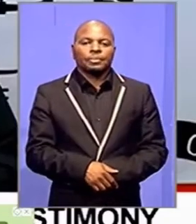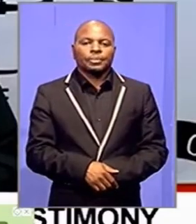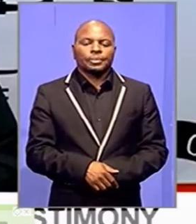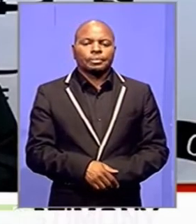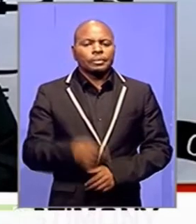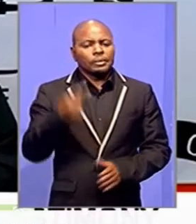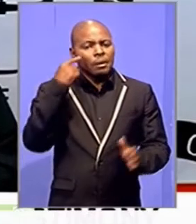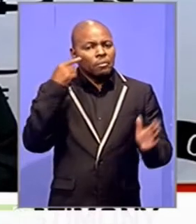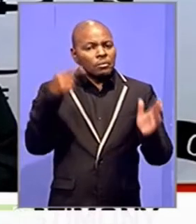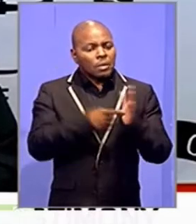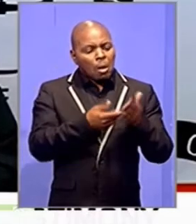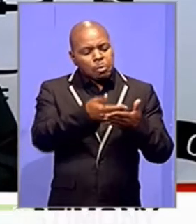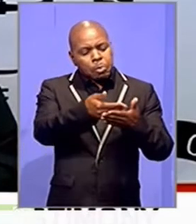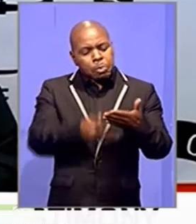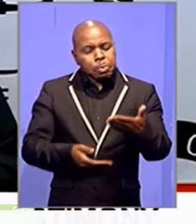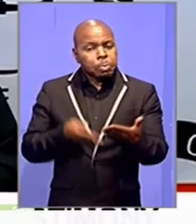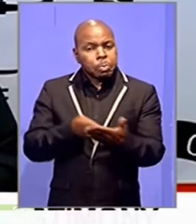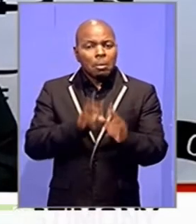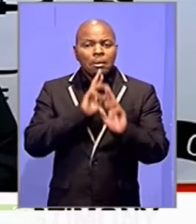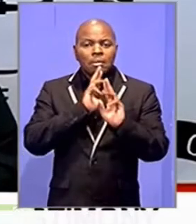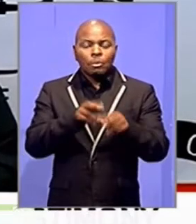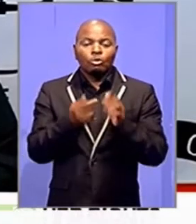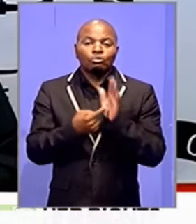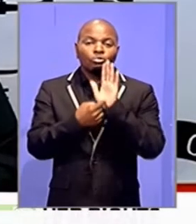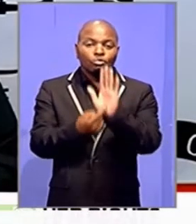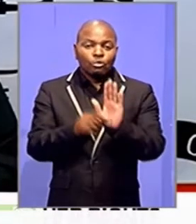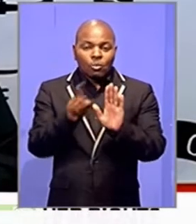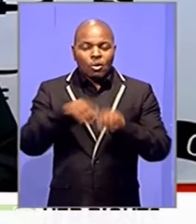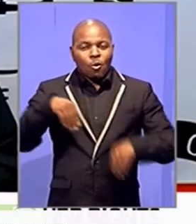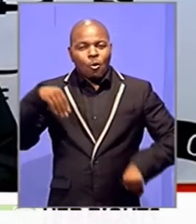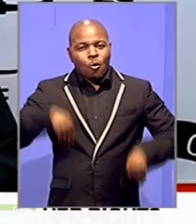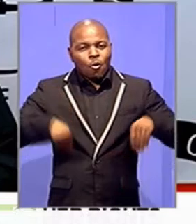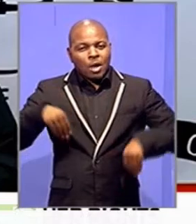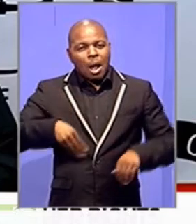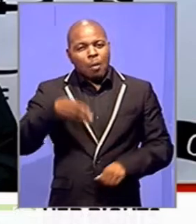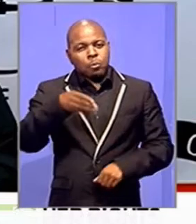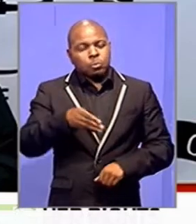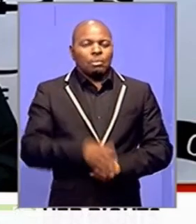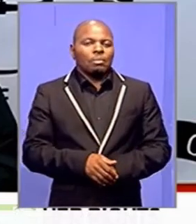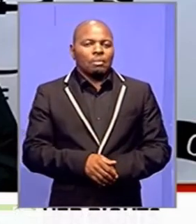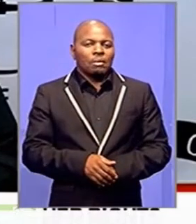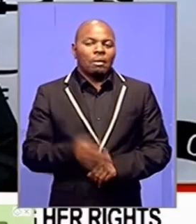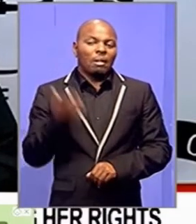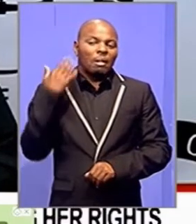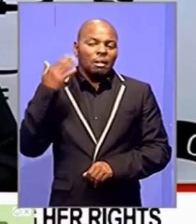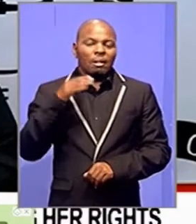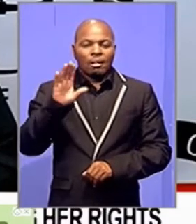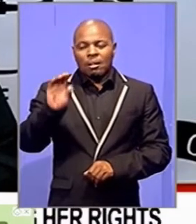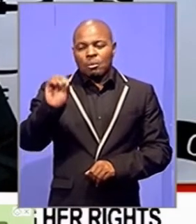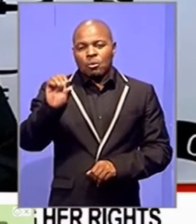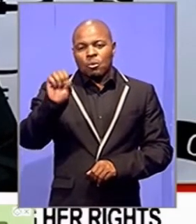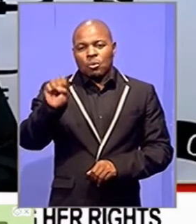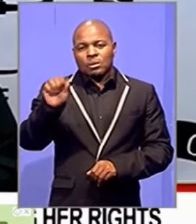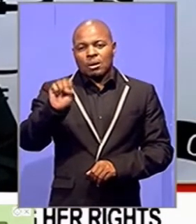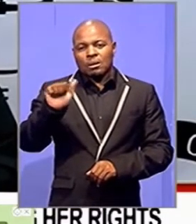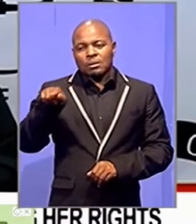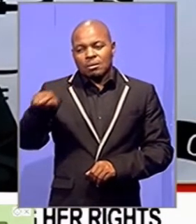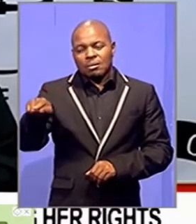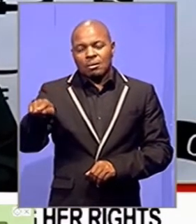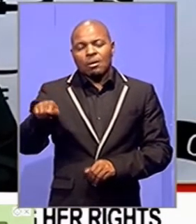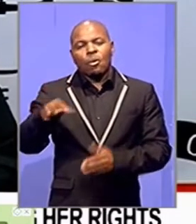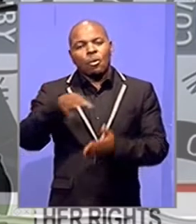Bopaki bo hlaheletseng raporotong ena bo bontsha ha ho bile le bobodu nakong ya ho abela khampani ya Bosasa dikonteraka